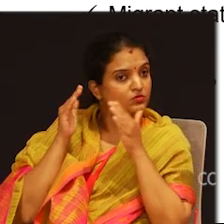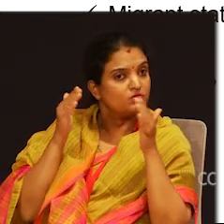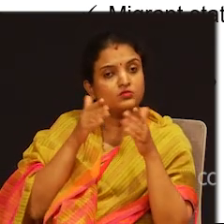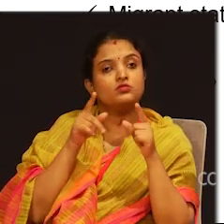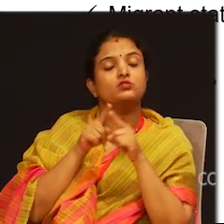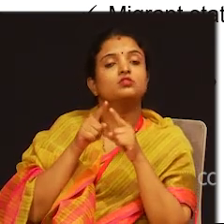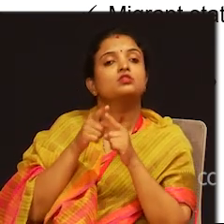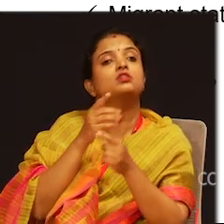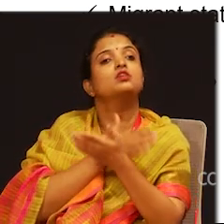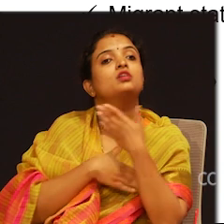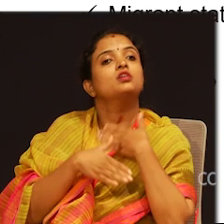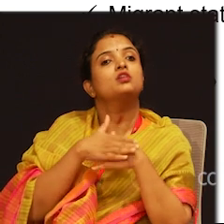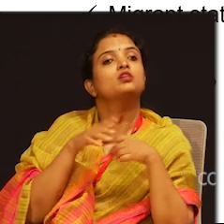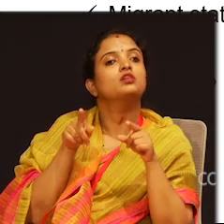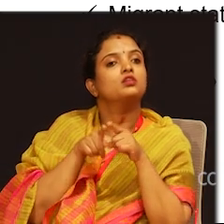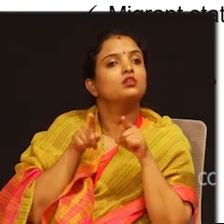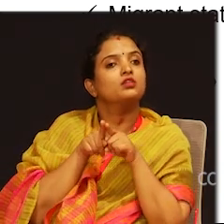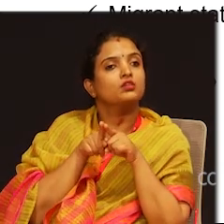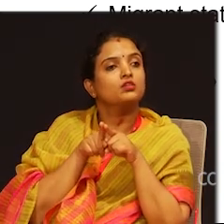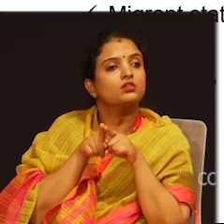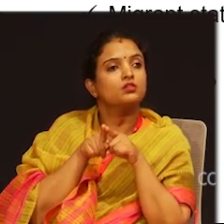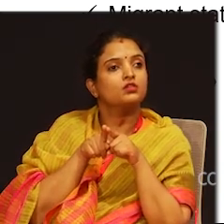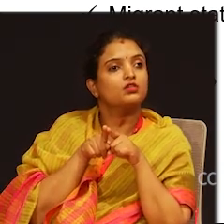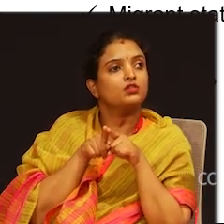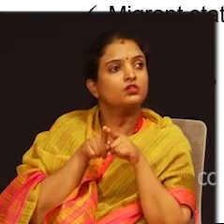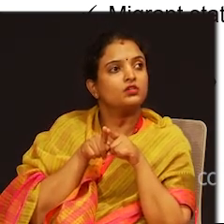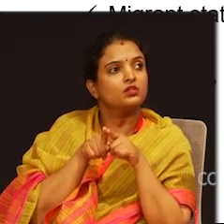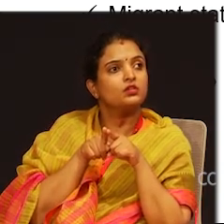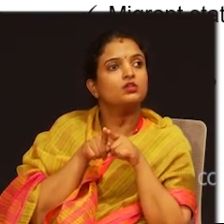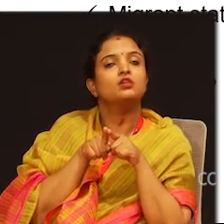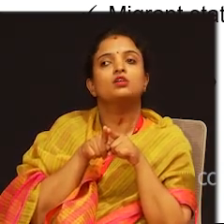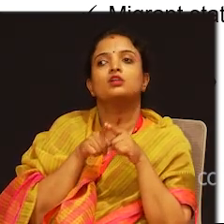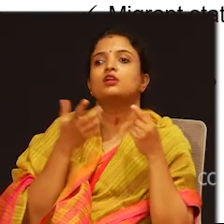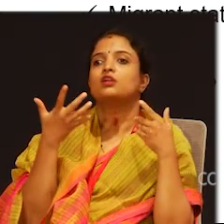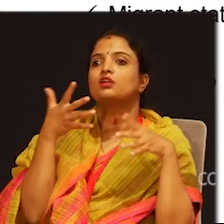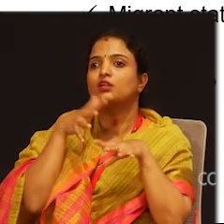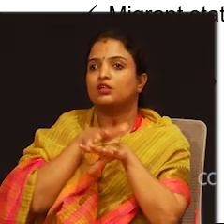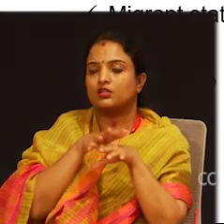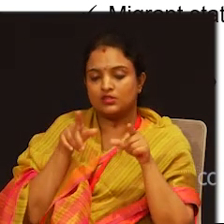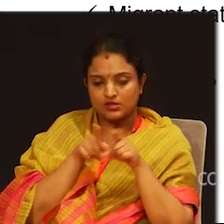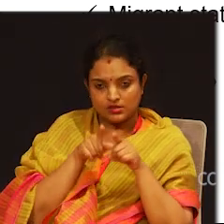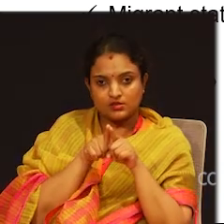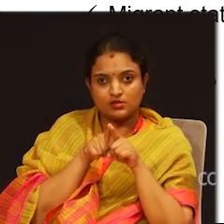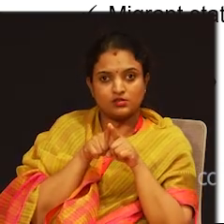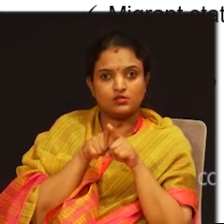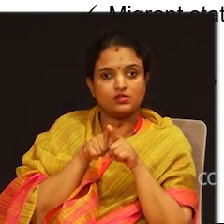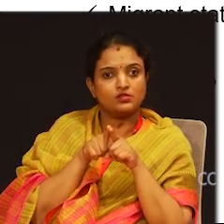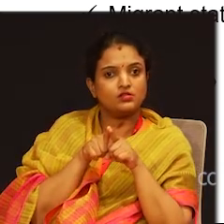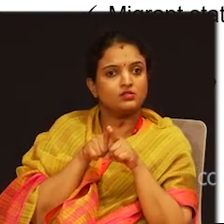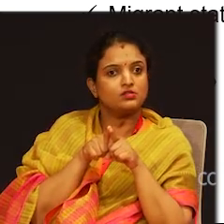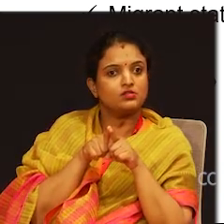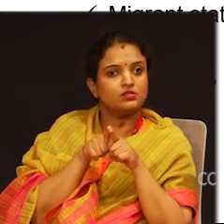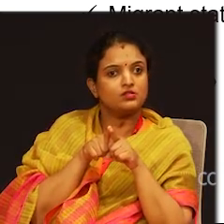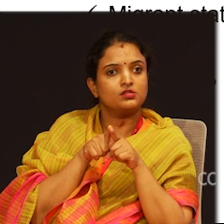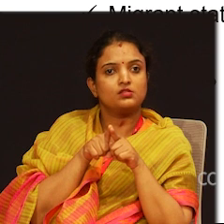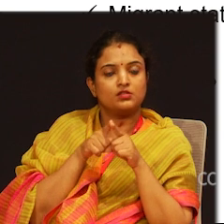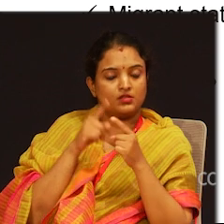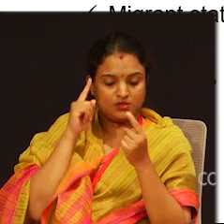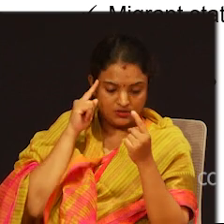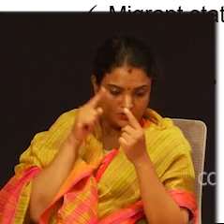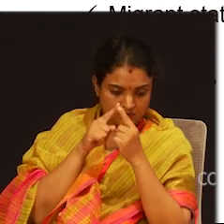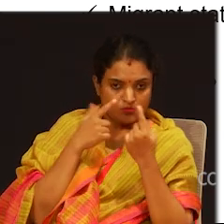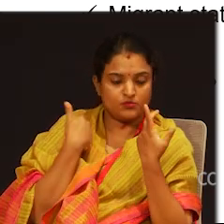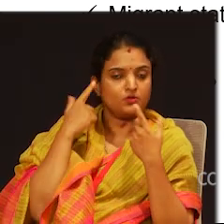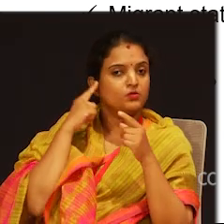with disabilities when we talk about inclusion. And when inclusion bandwagon came with all its